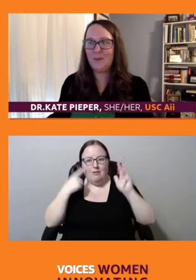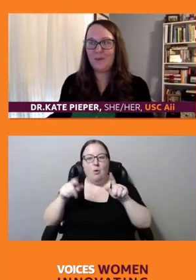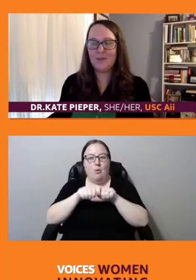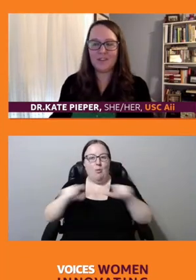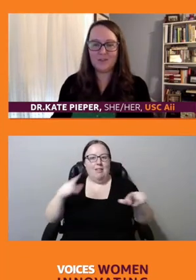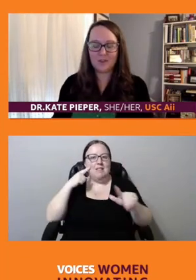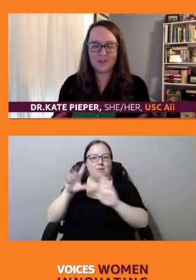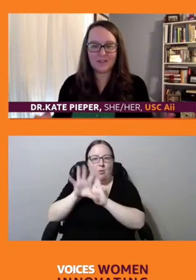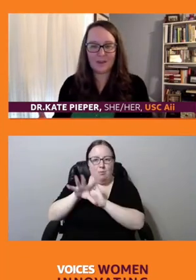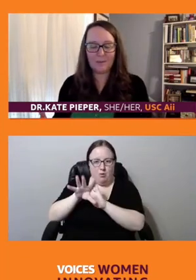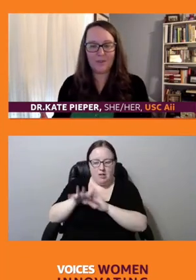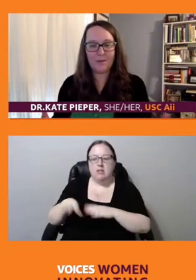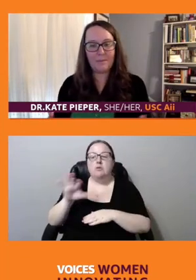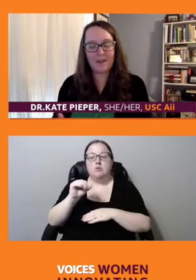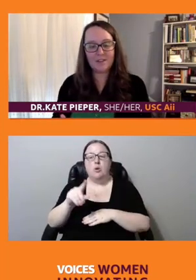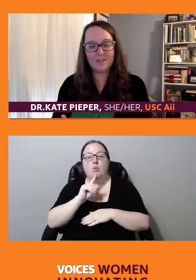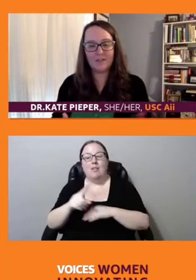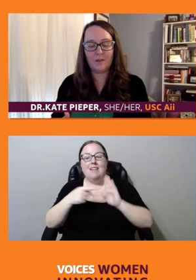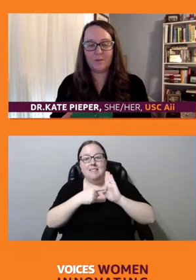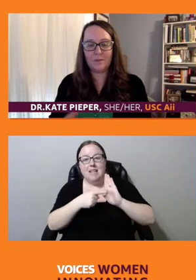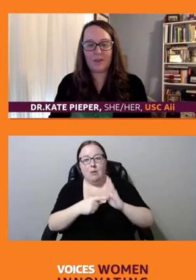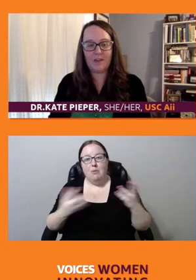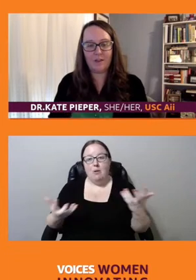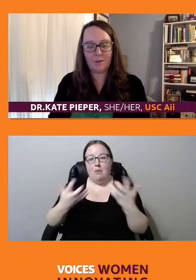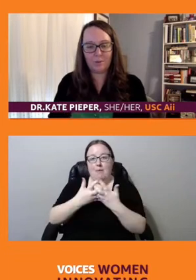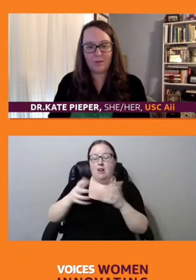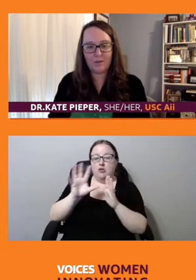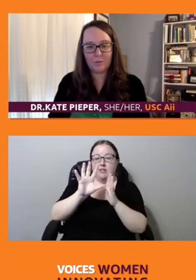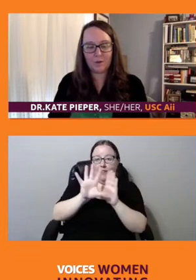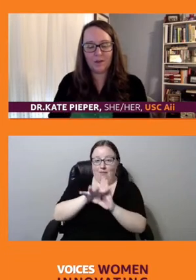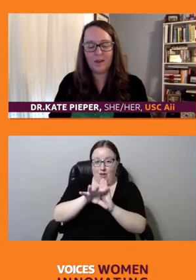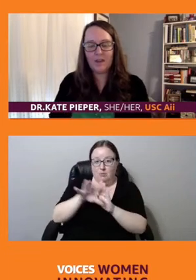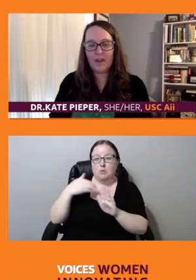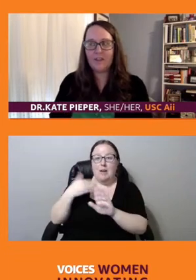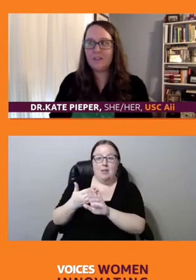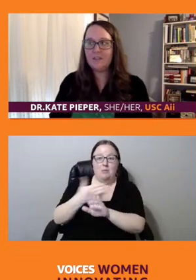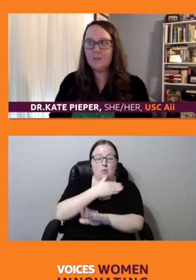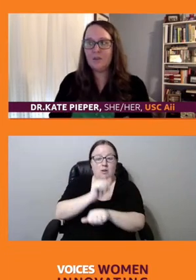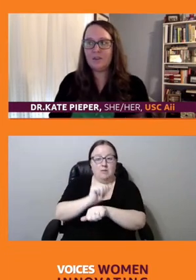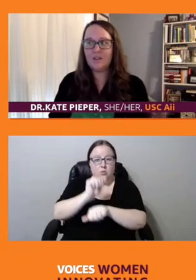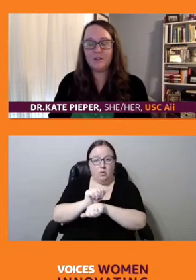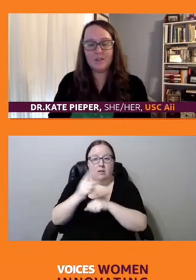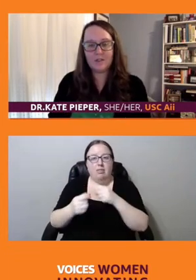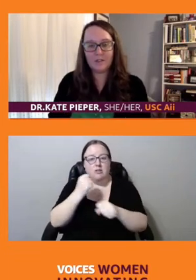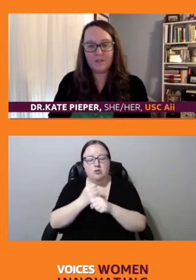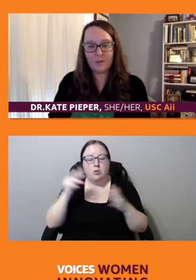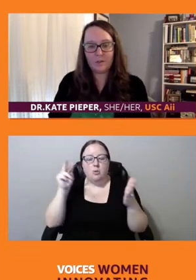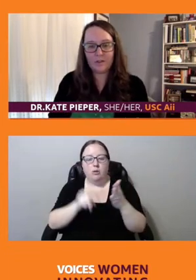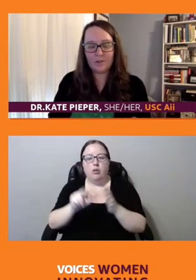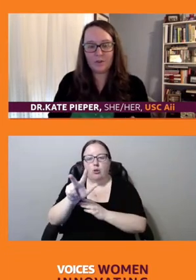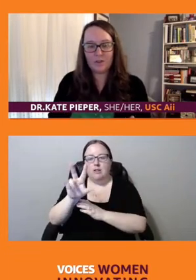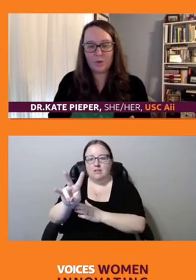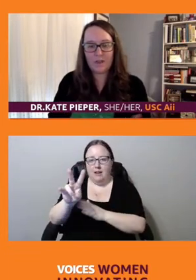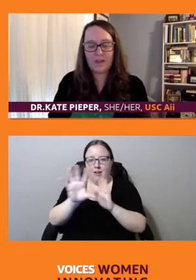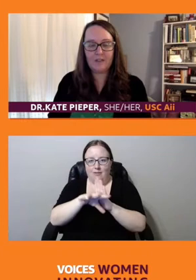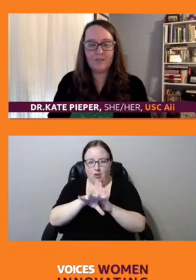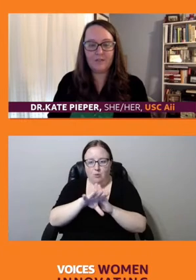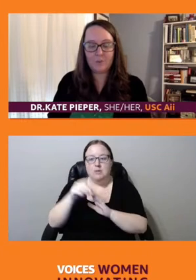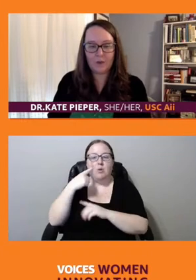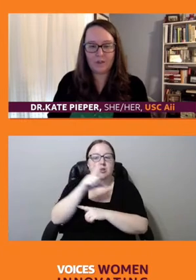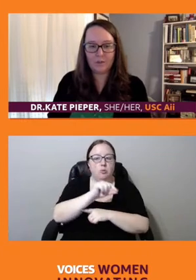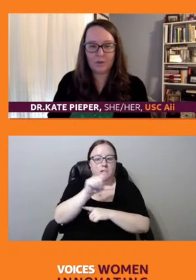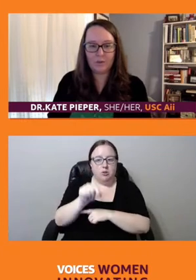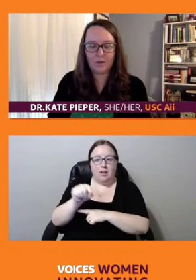releases. And so in order to construct a sample that matches the films that we had in our previous work, this year we looked at 37 films in 2020